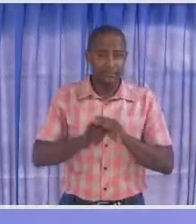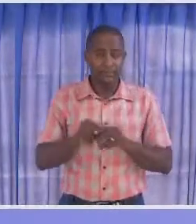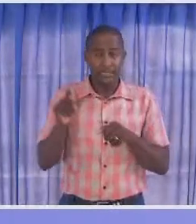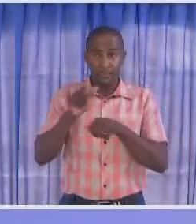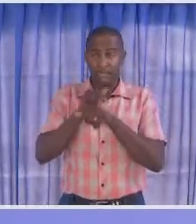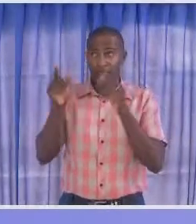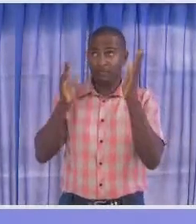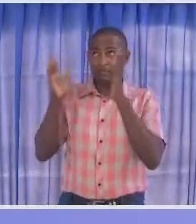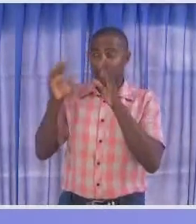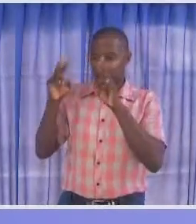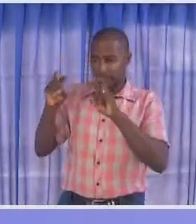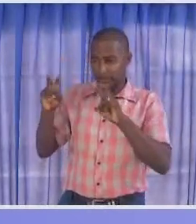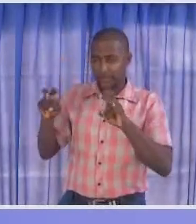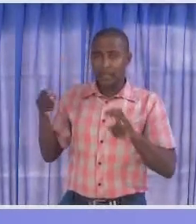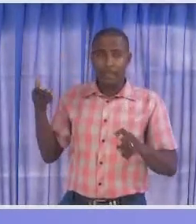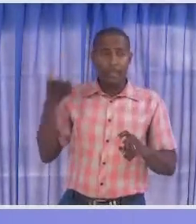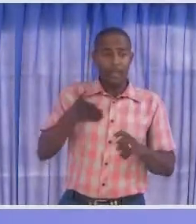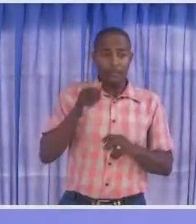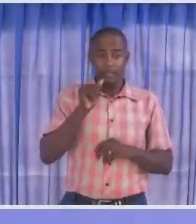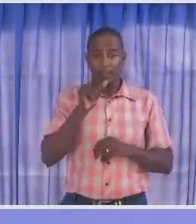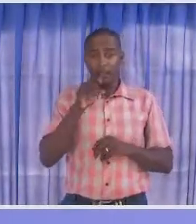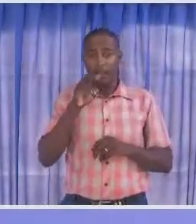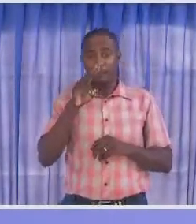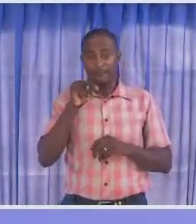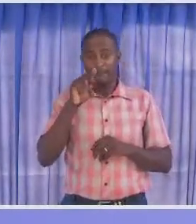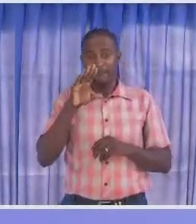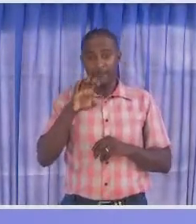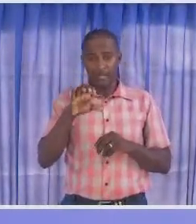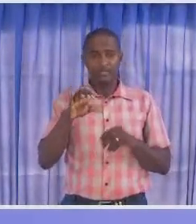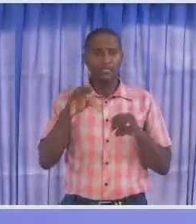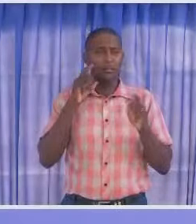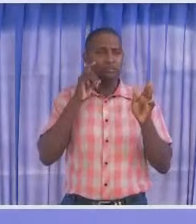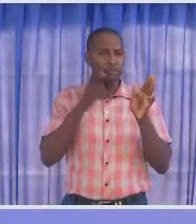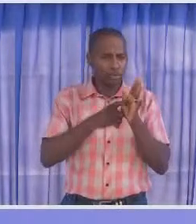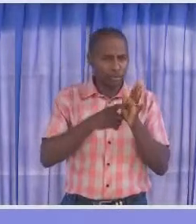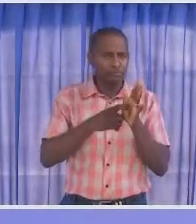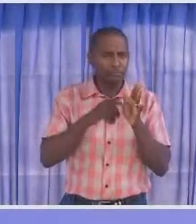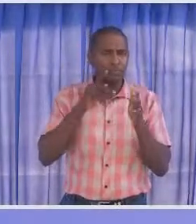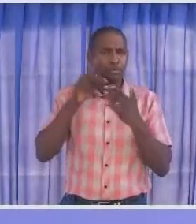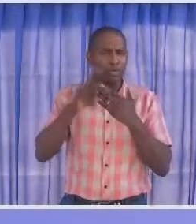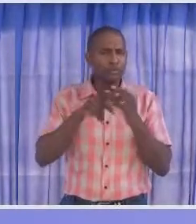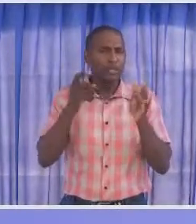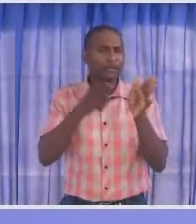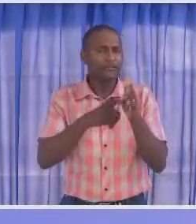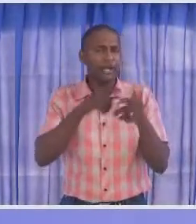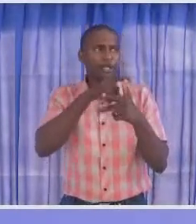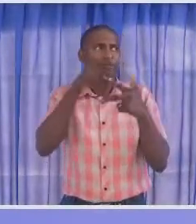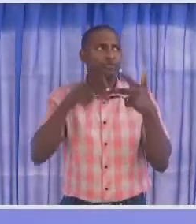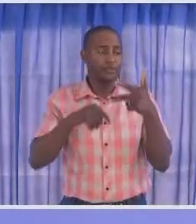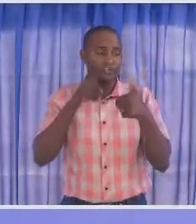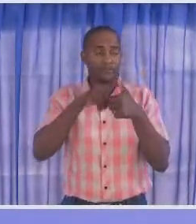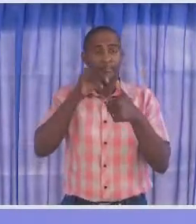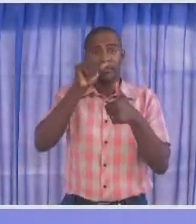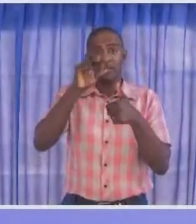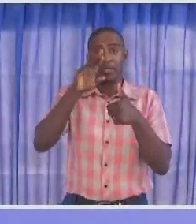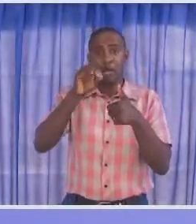sectors assessment helped the advanced program to identify and focus on 3 industries: agribusiness,